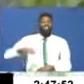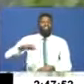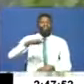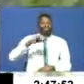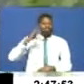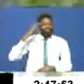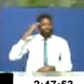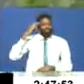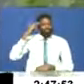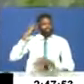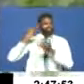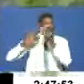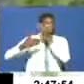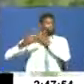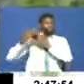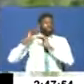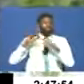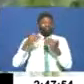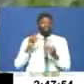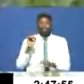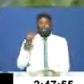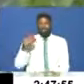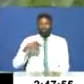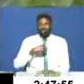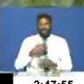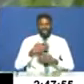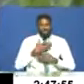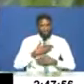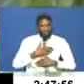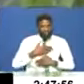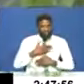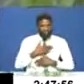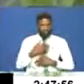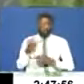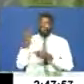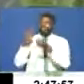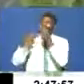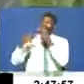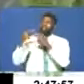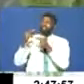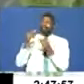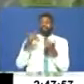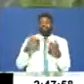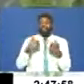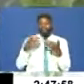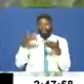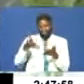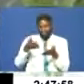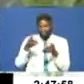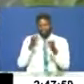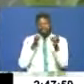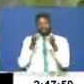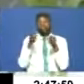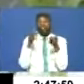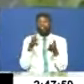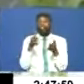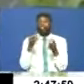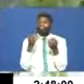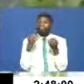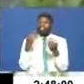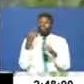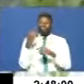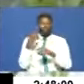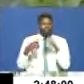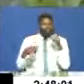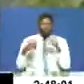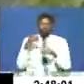were, I think first of all, let us appreciate the history that has been spelled out in these grounds today. For many years, we have celebrated